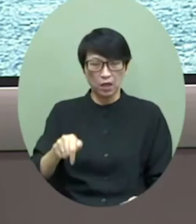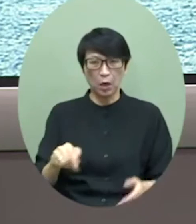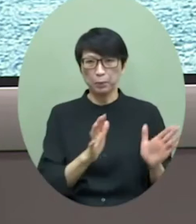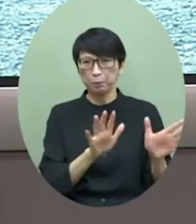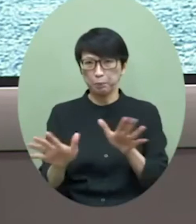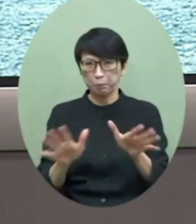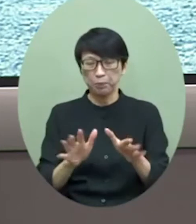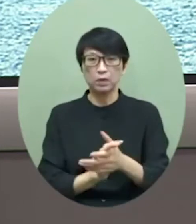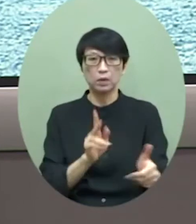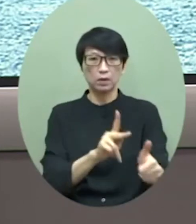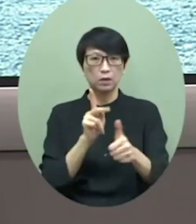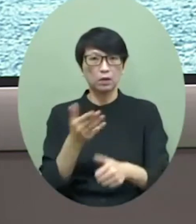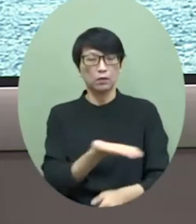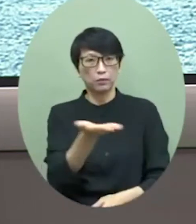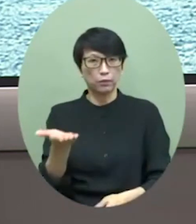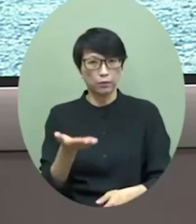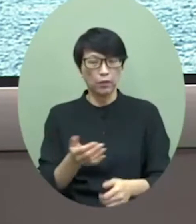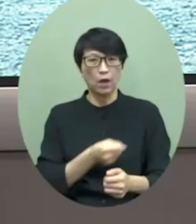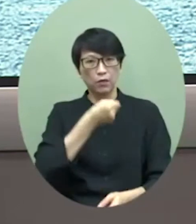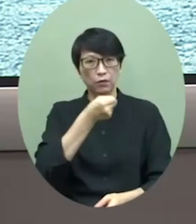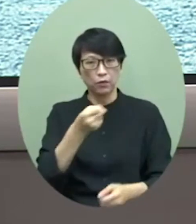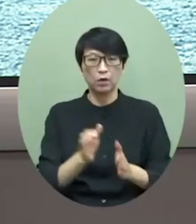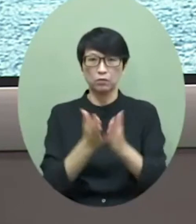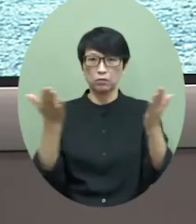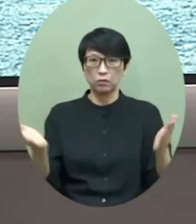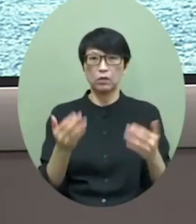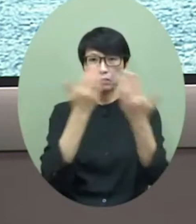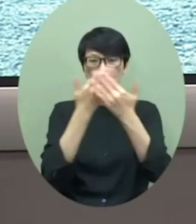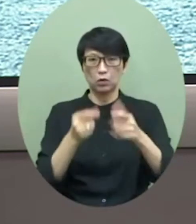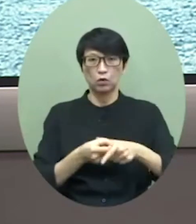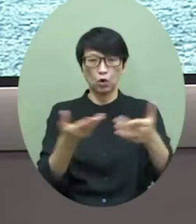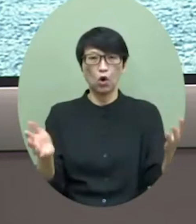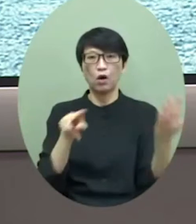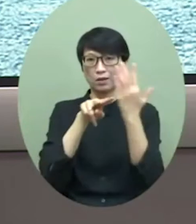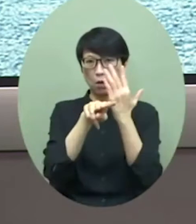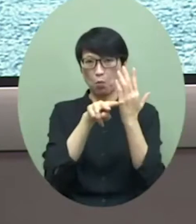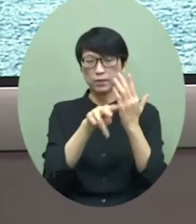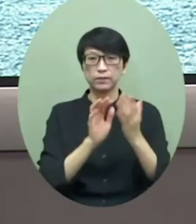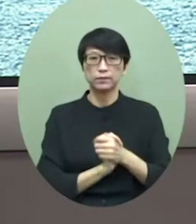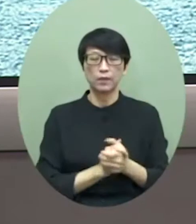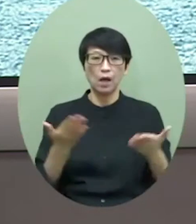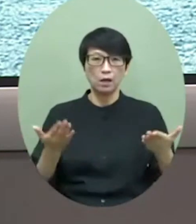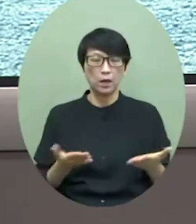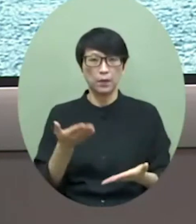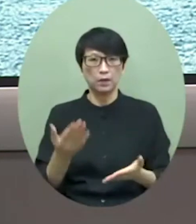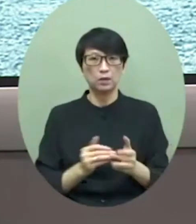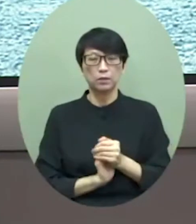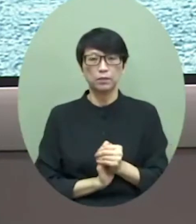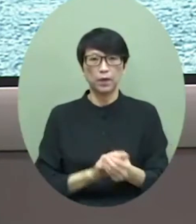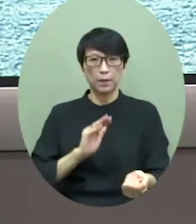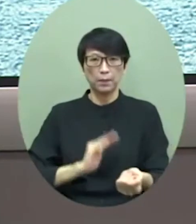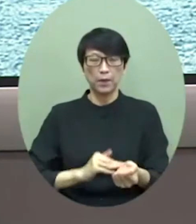be ready to respond swiftly in the light of developments. And then through press reports, we hope